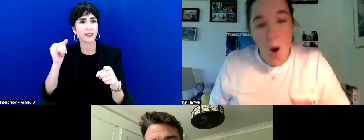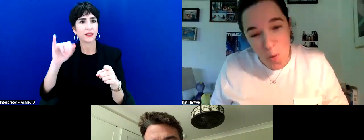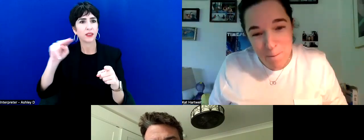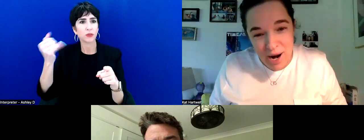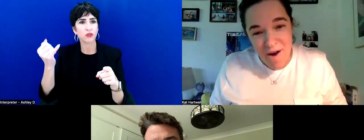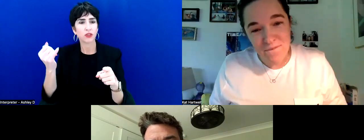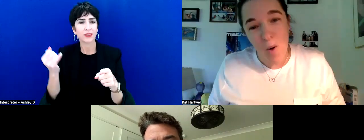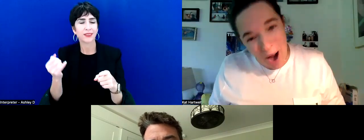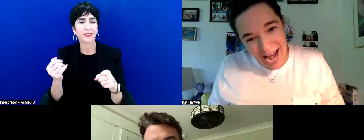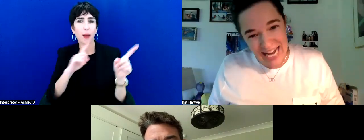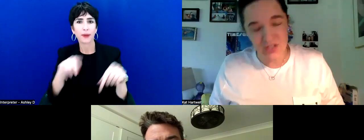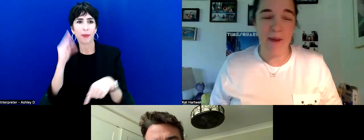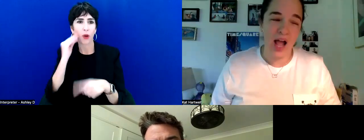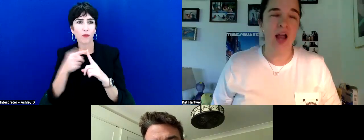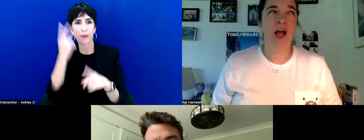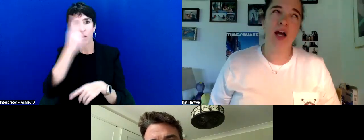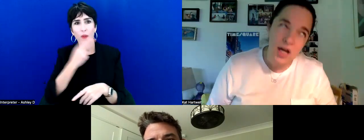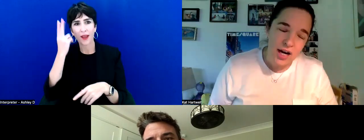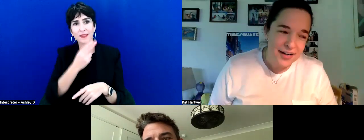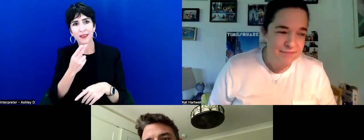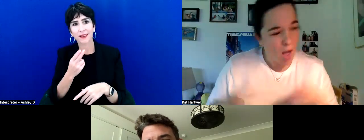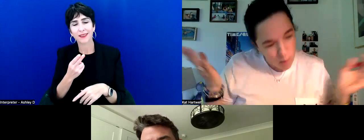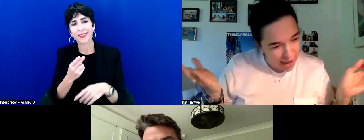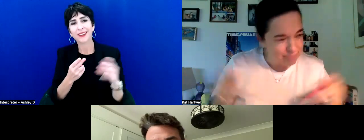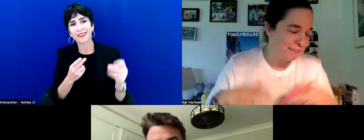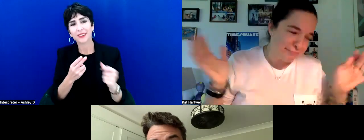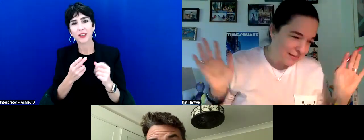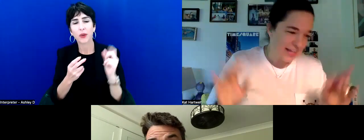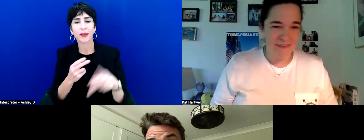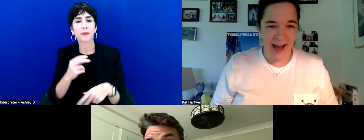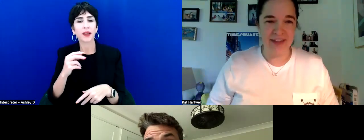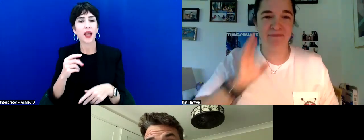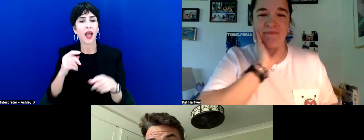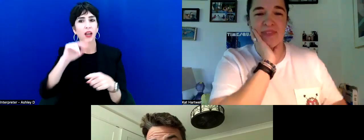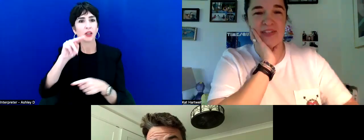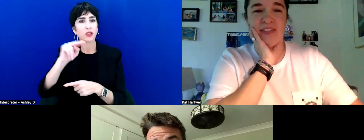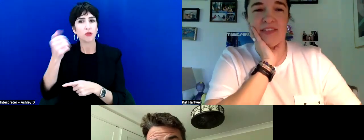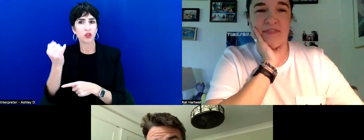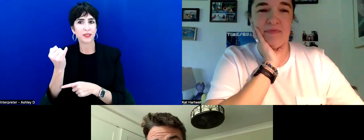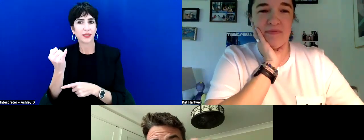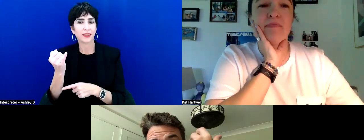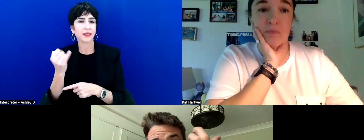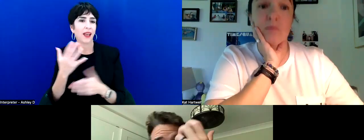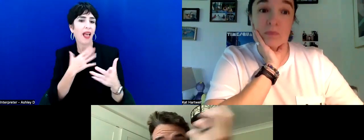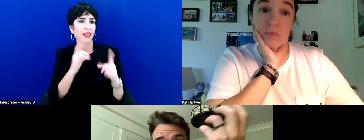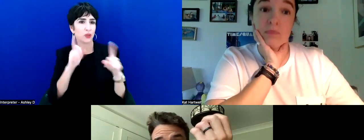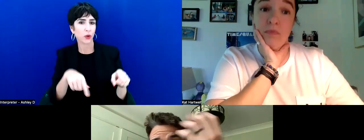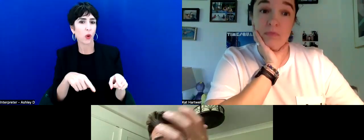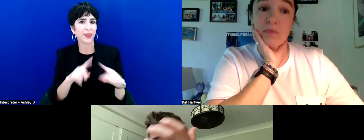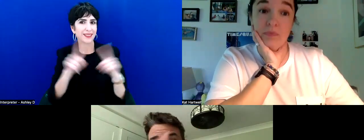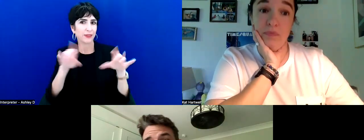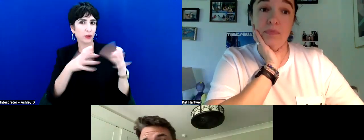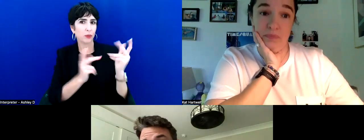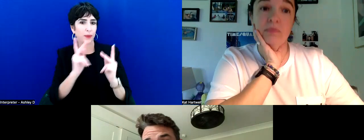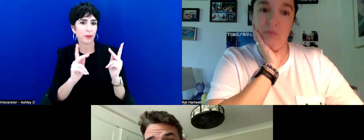coming home from a while. Mhm, But mhm. okay. I mean, That's I'd love fine. to go just because it's a different group and a